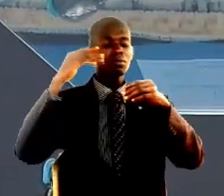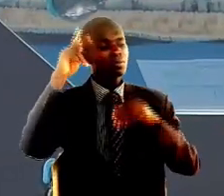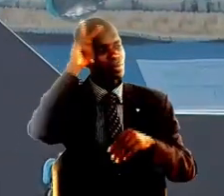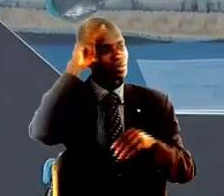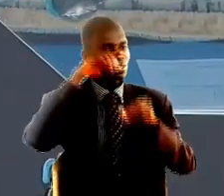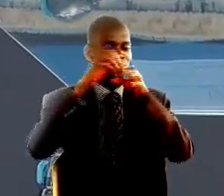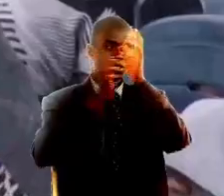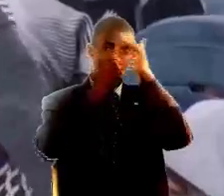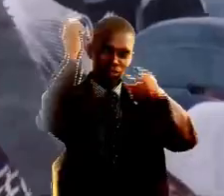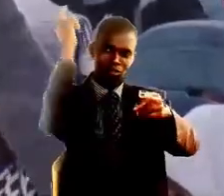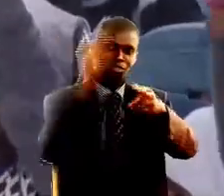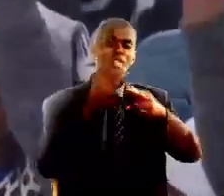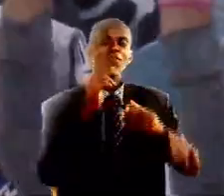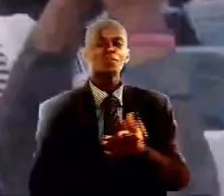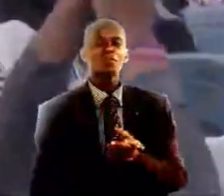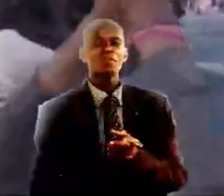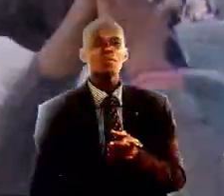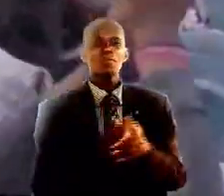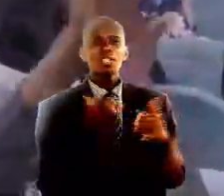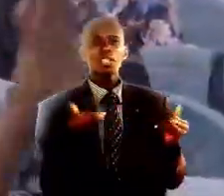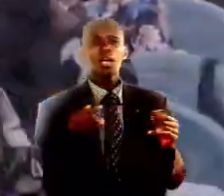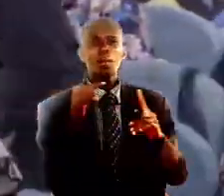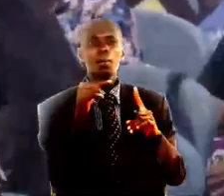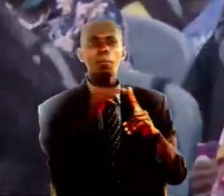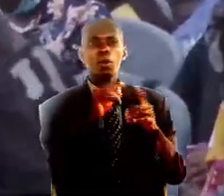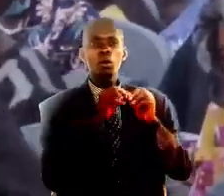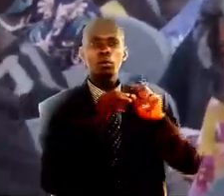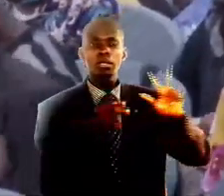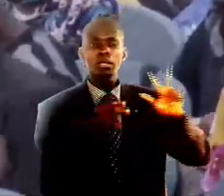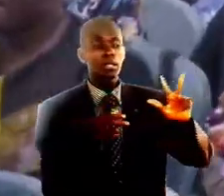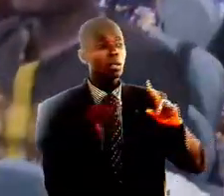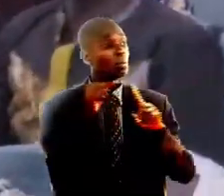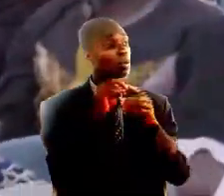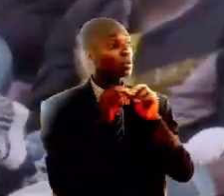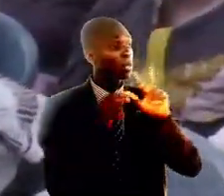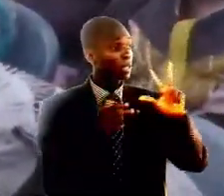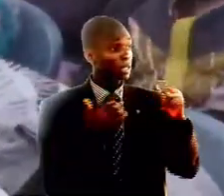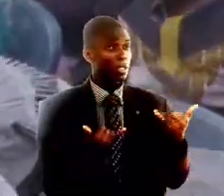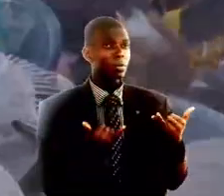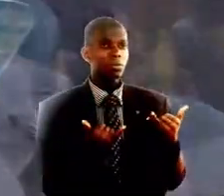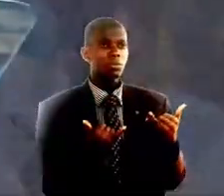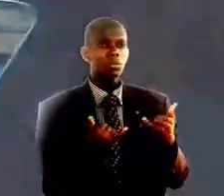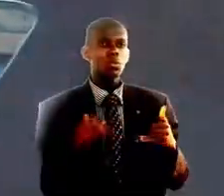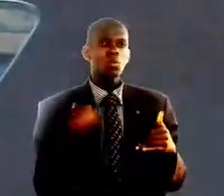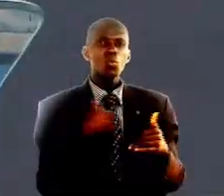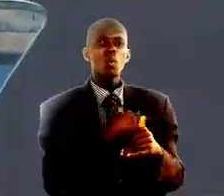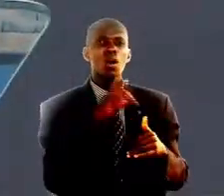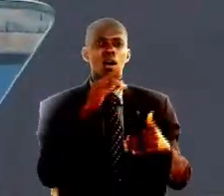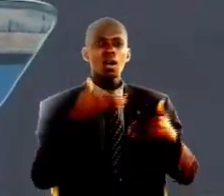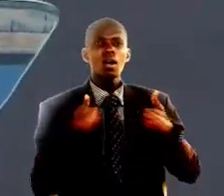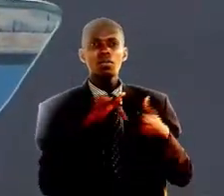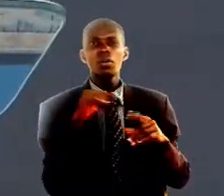name. Now, let's come to number three. Number three now,